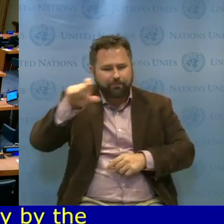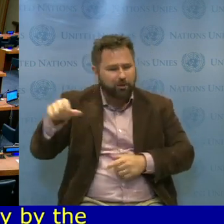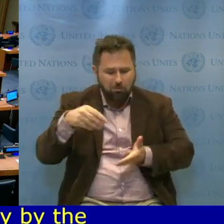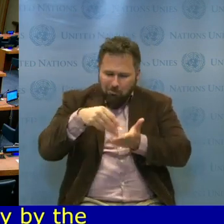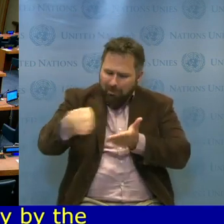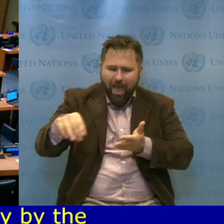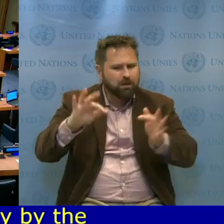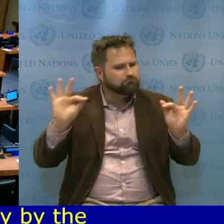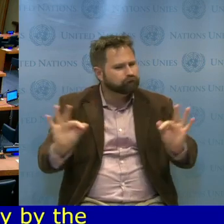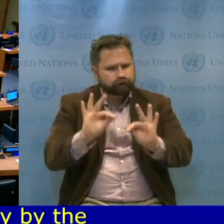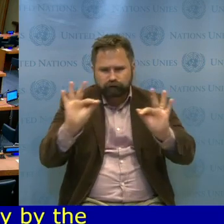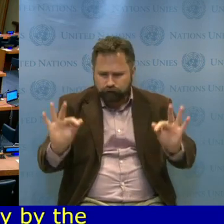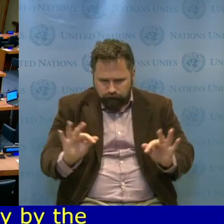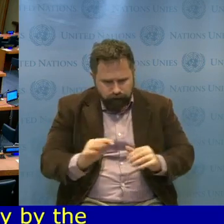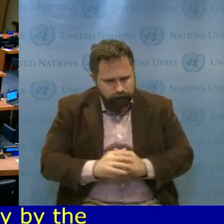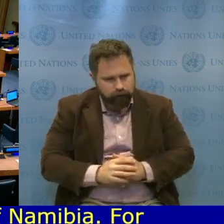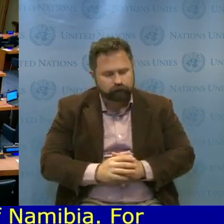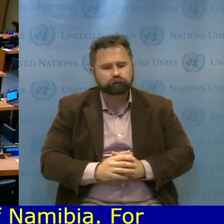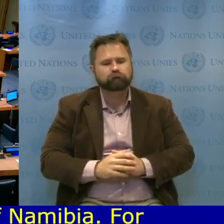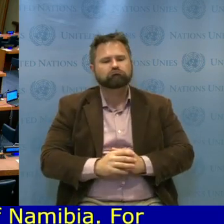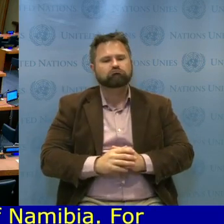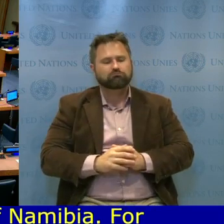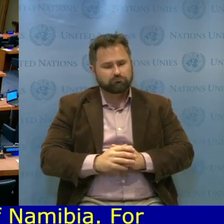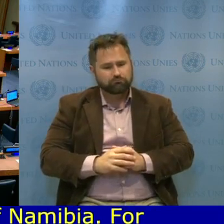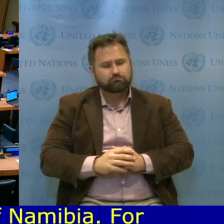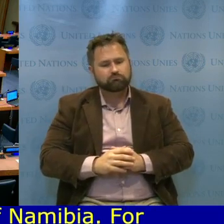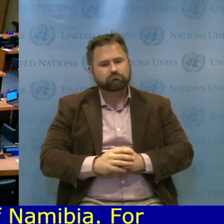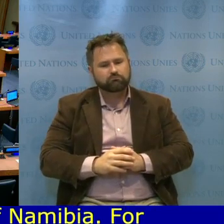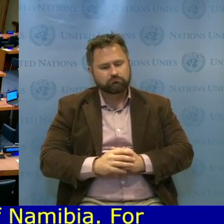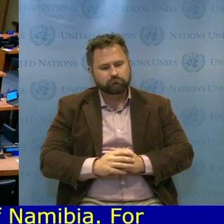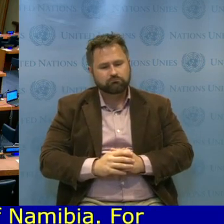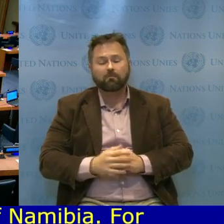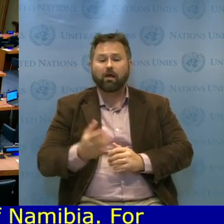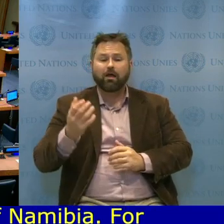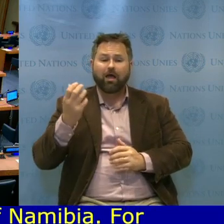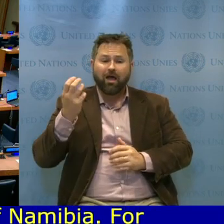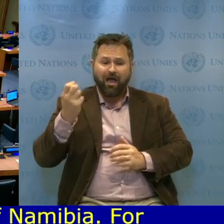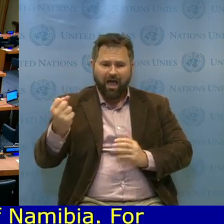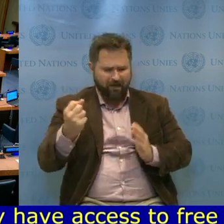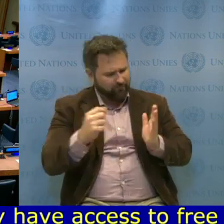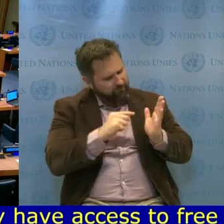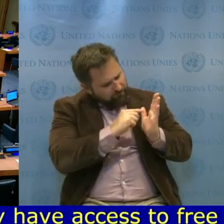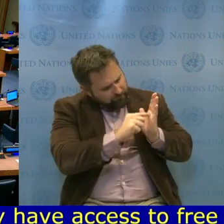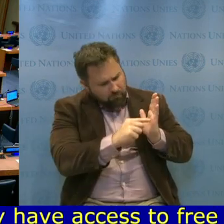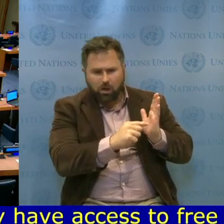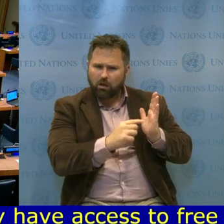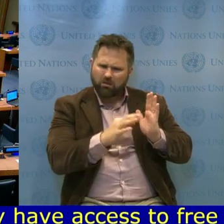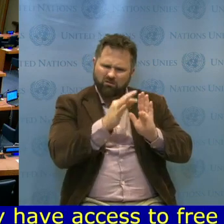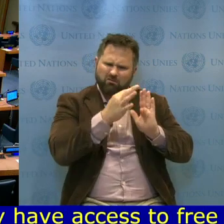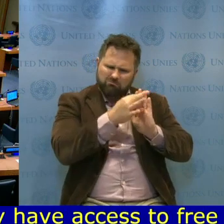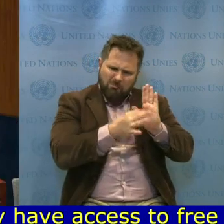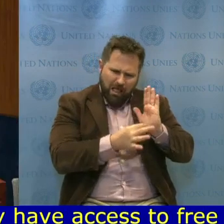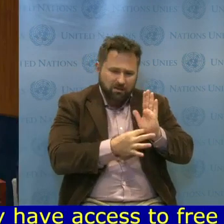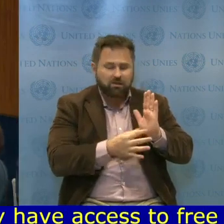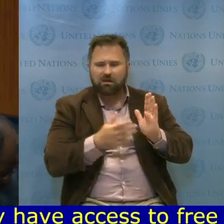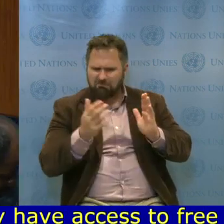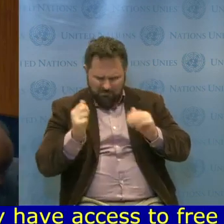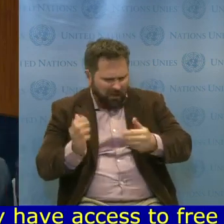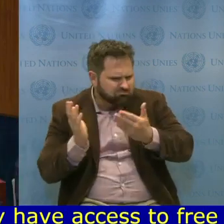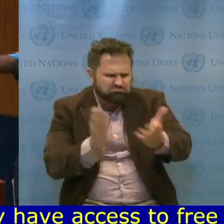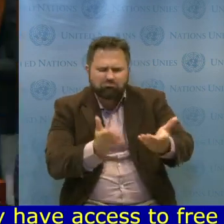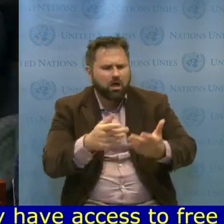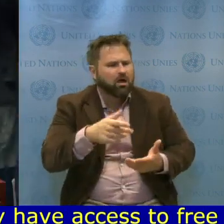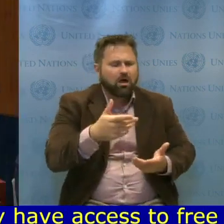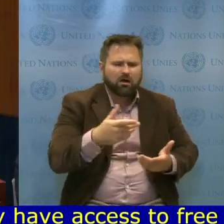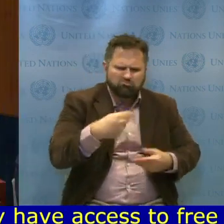There is a provision of assistive needs for people with disability, such as the sunscreen for albinism, orthopedic